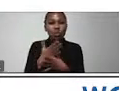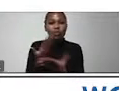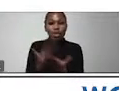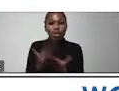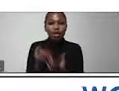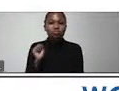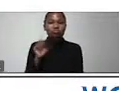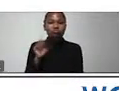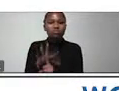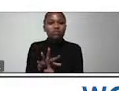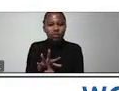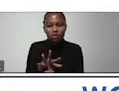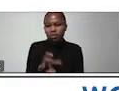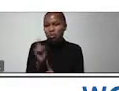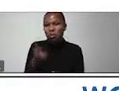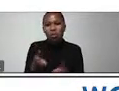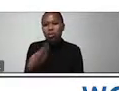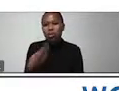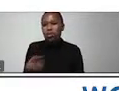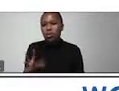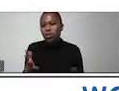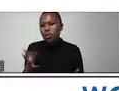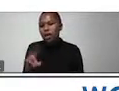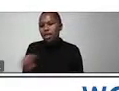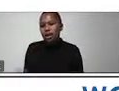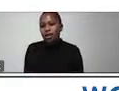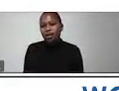one way or the other.